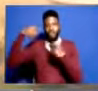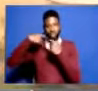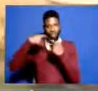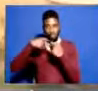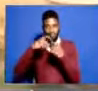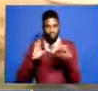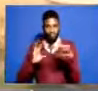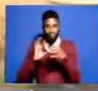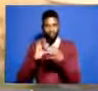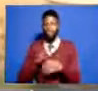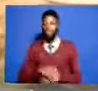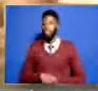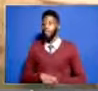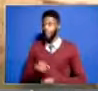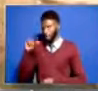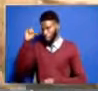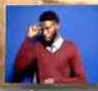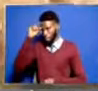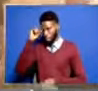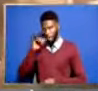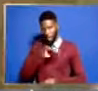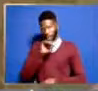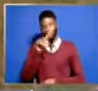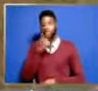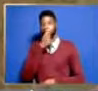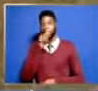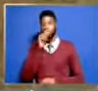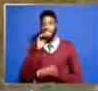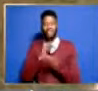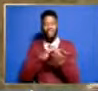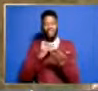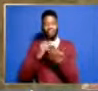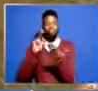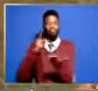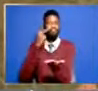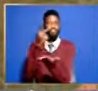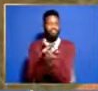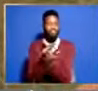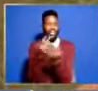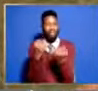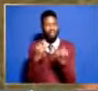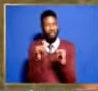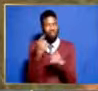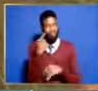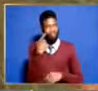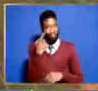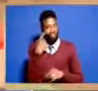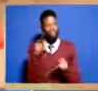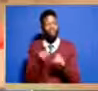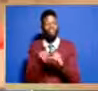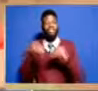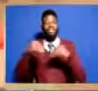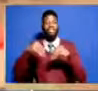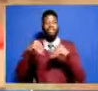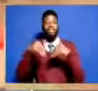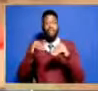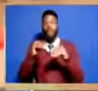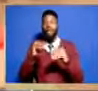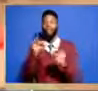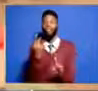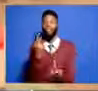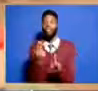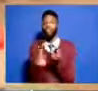The government is now calling on the private sector to submit proposals for the testing and subsequent supply of clean cooking